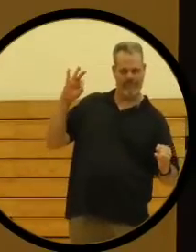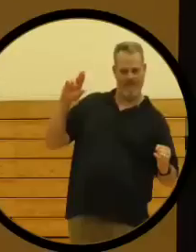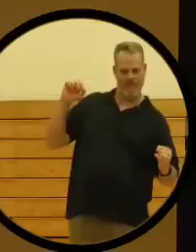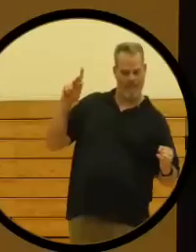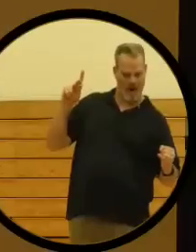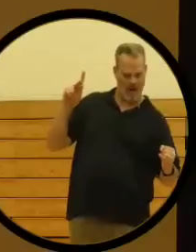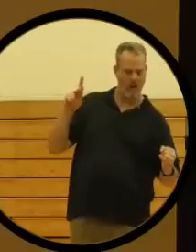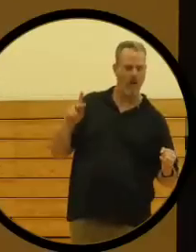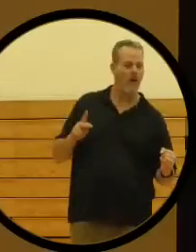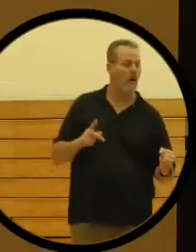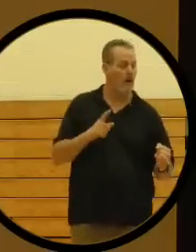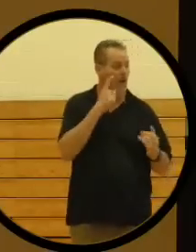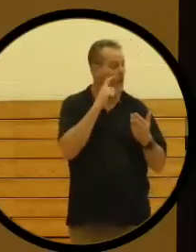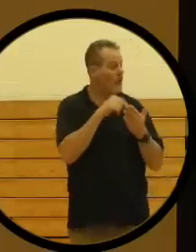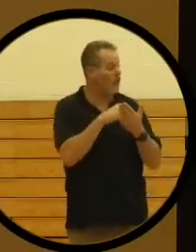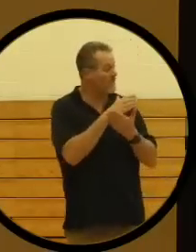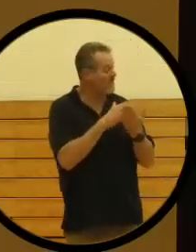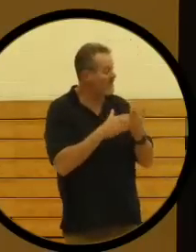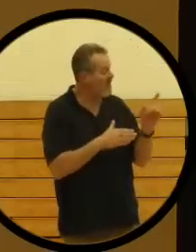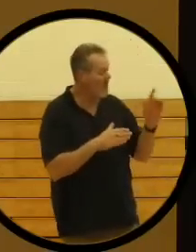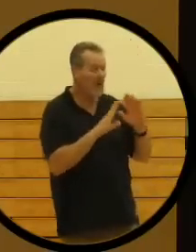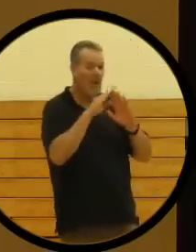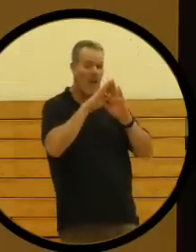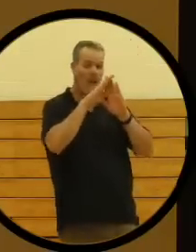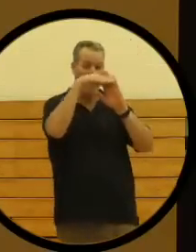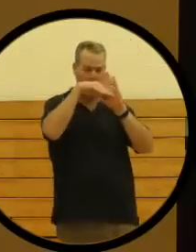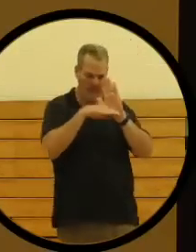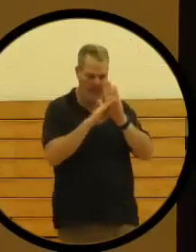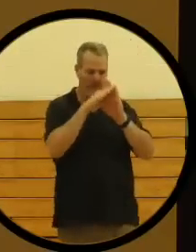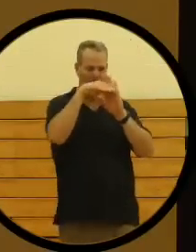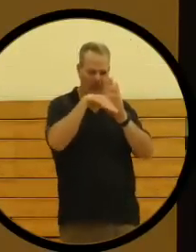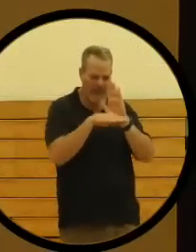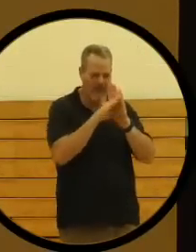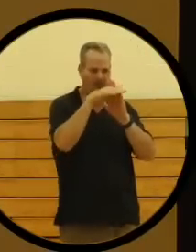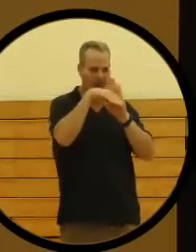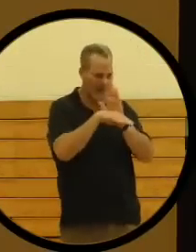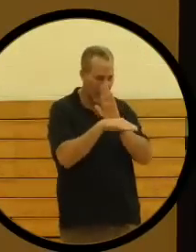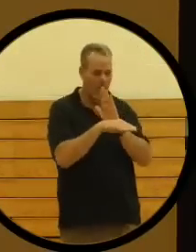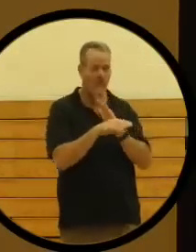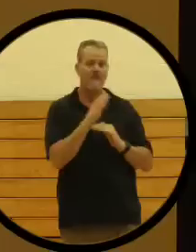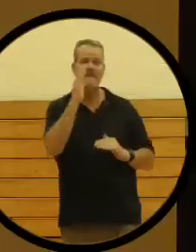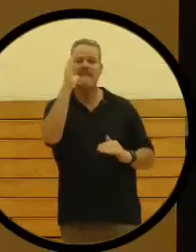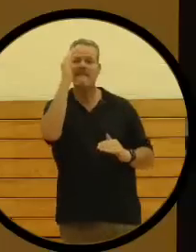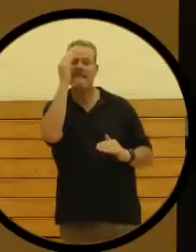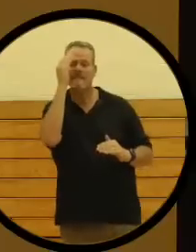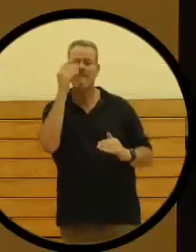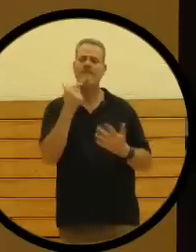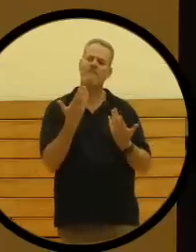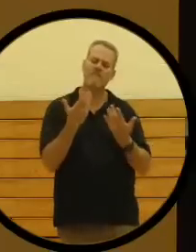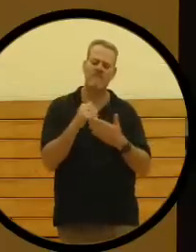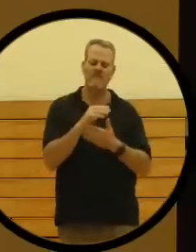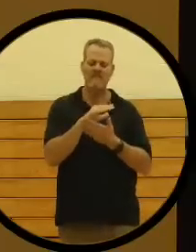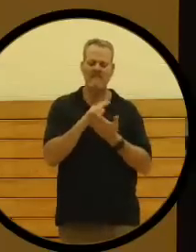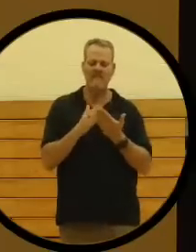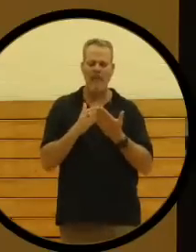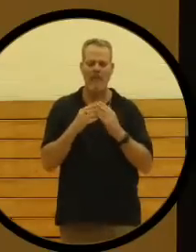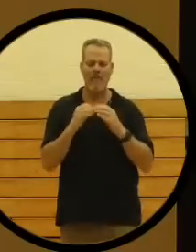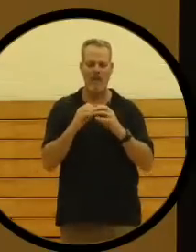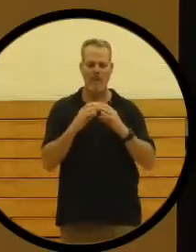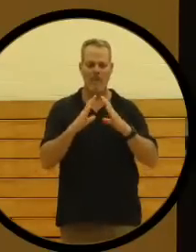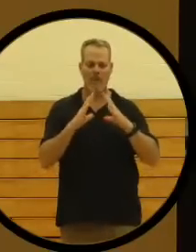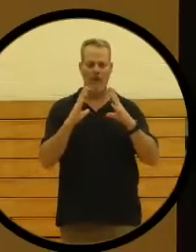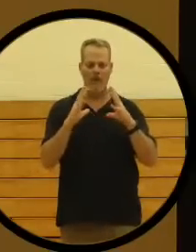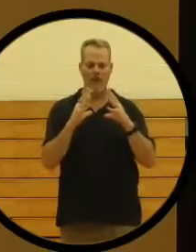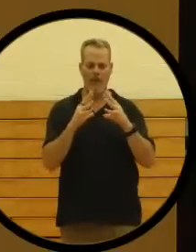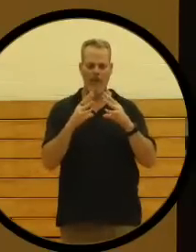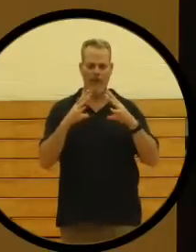know, the earthquakes beneath the summit of Mauna Loa have tapered down. And it appears to be also some of the inflation has kind of